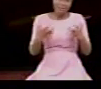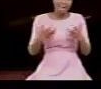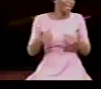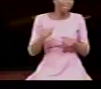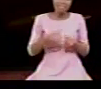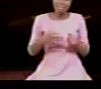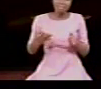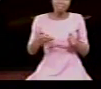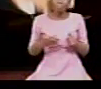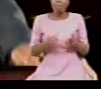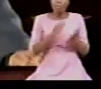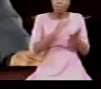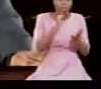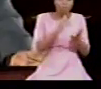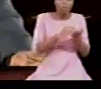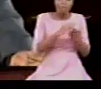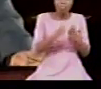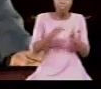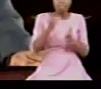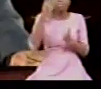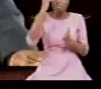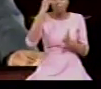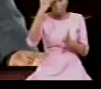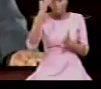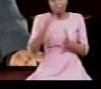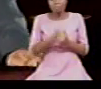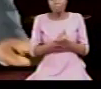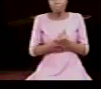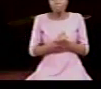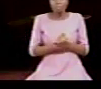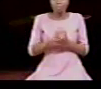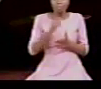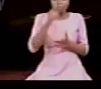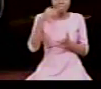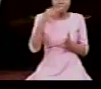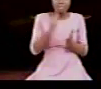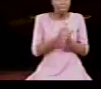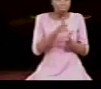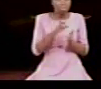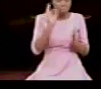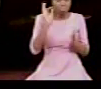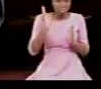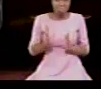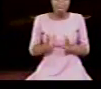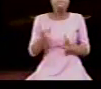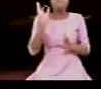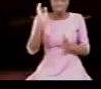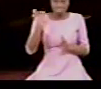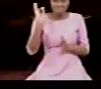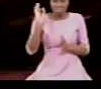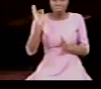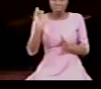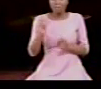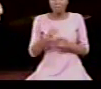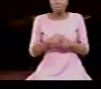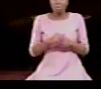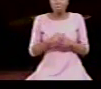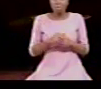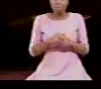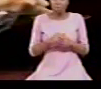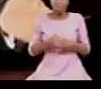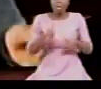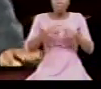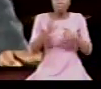spirit. He knows everything. He said, yeah, preach some even some are preachers, preaching, but they do